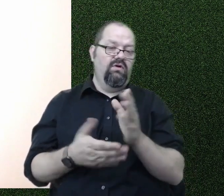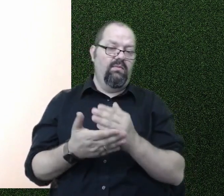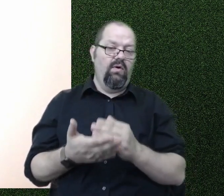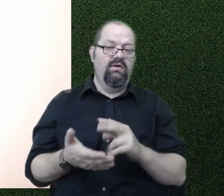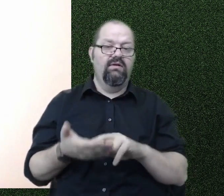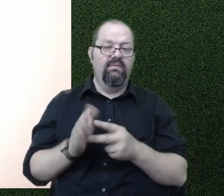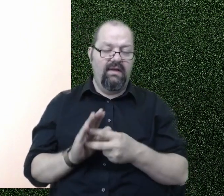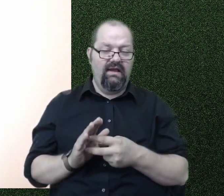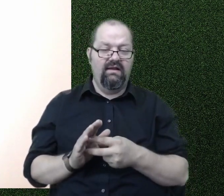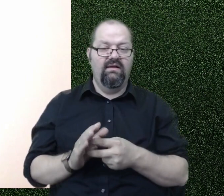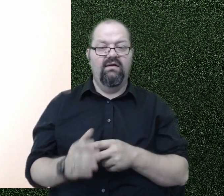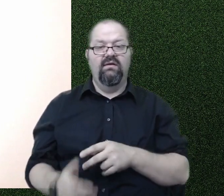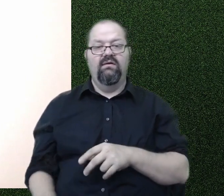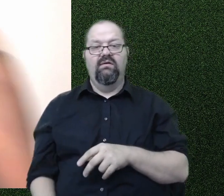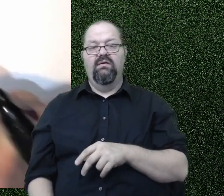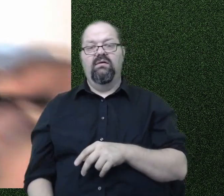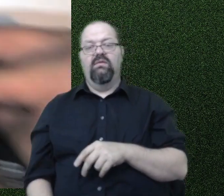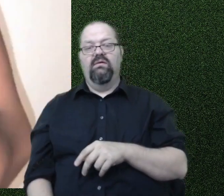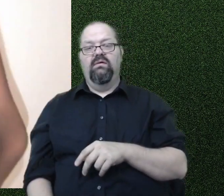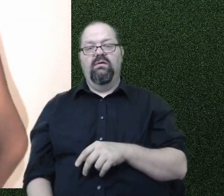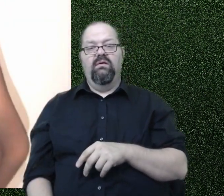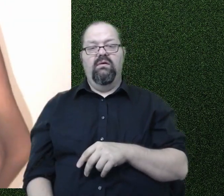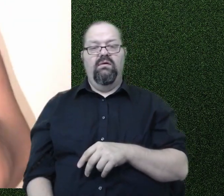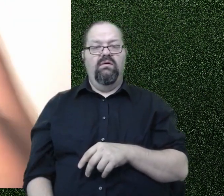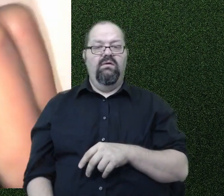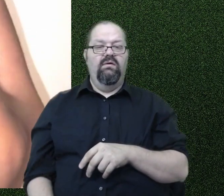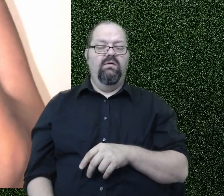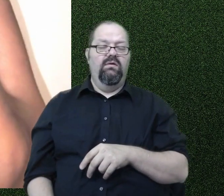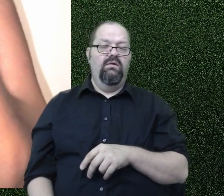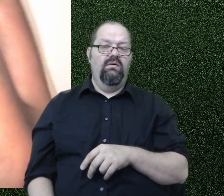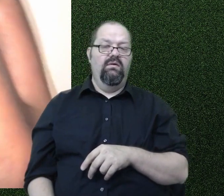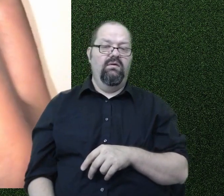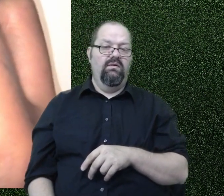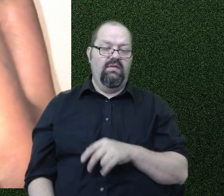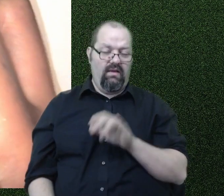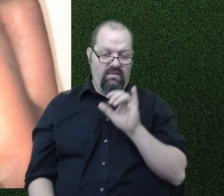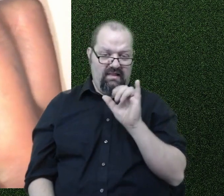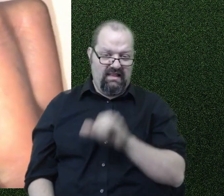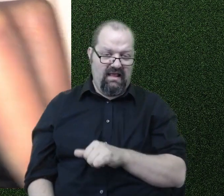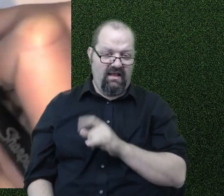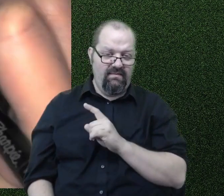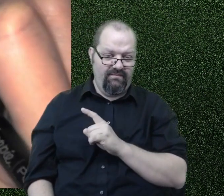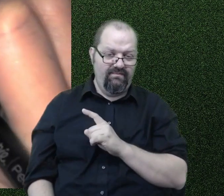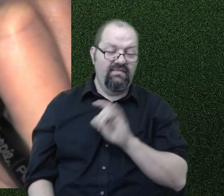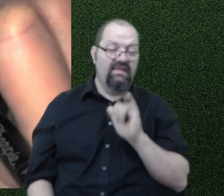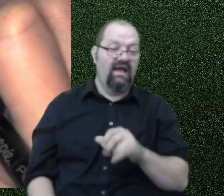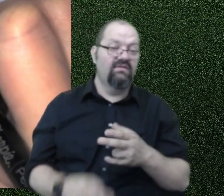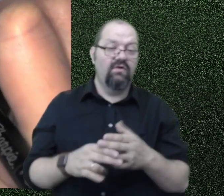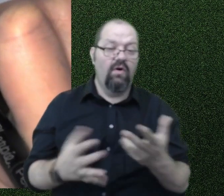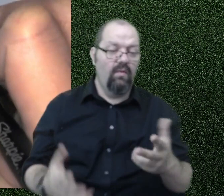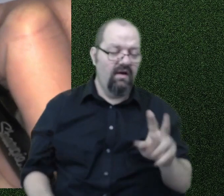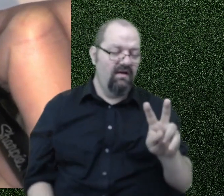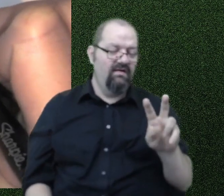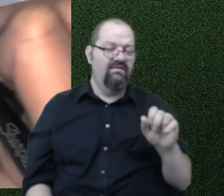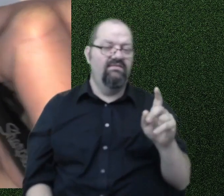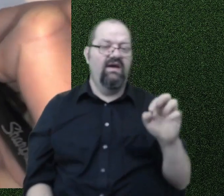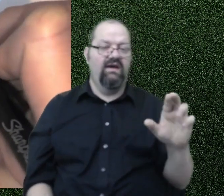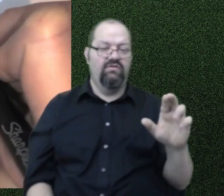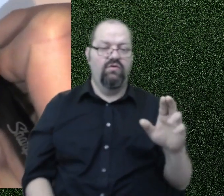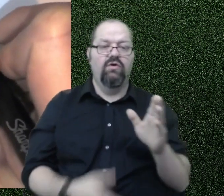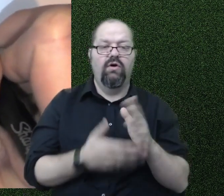and 4 times j hat. That's what they're looking for. These are called the vector components of v.